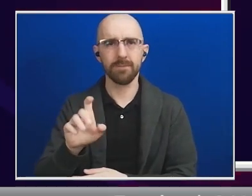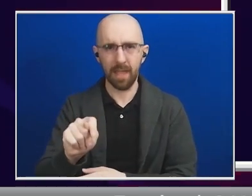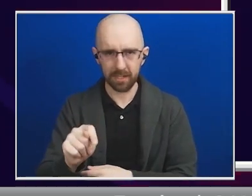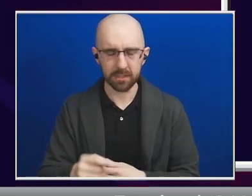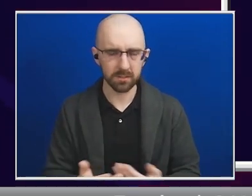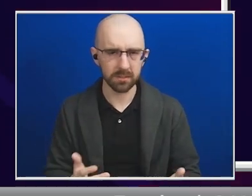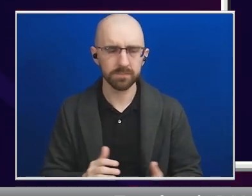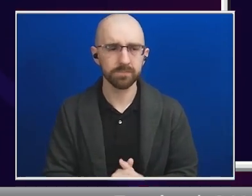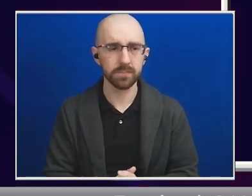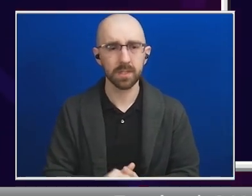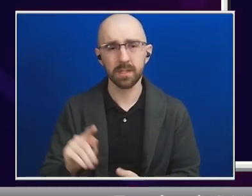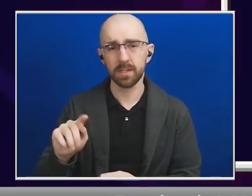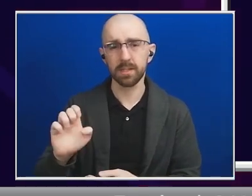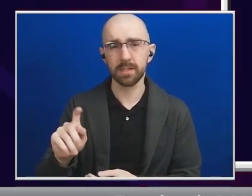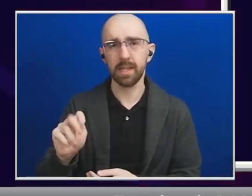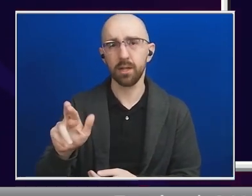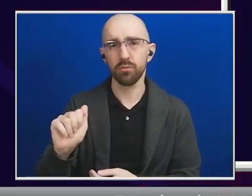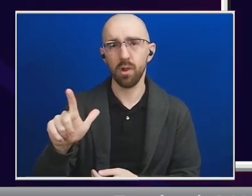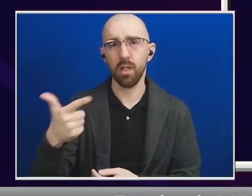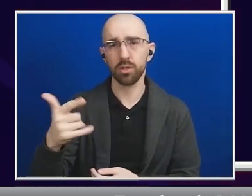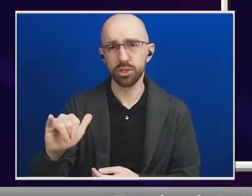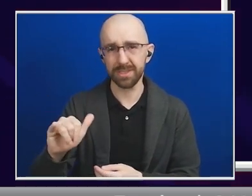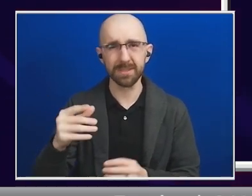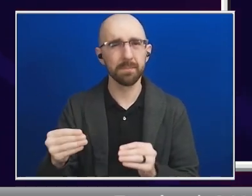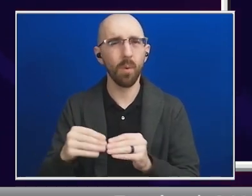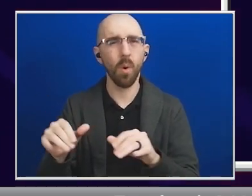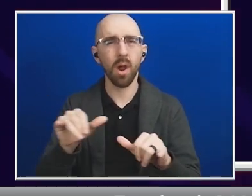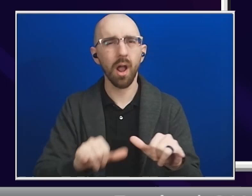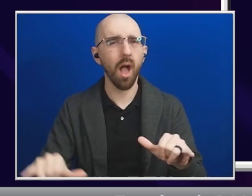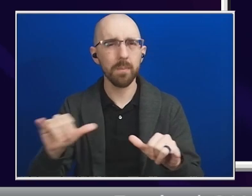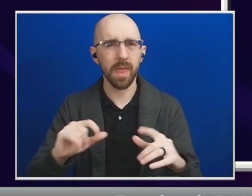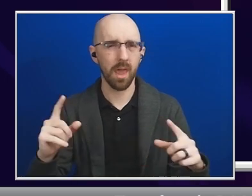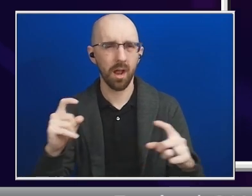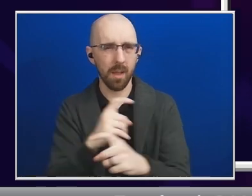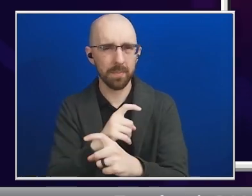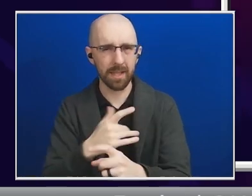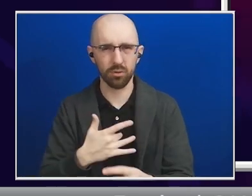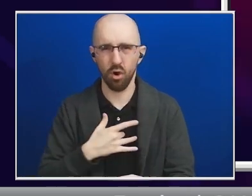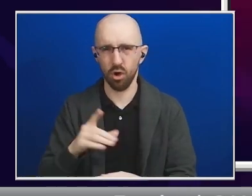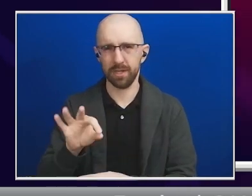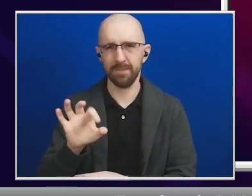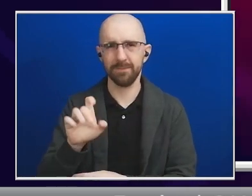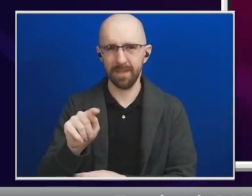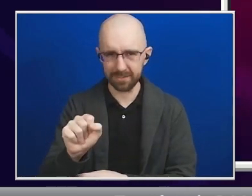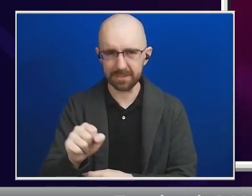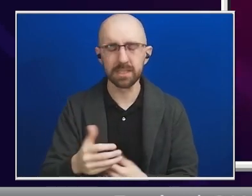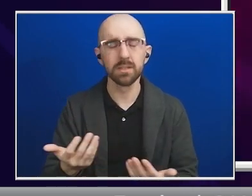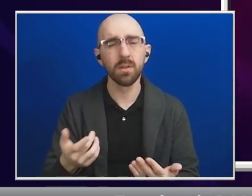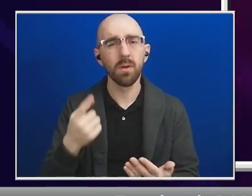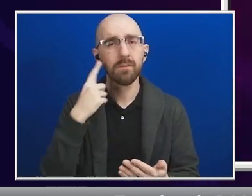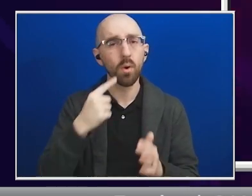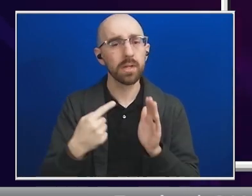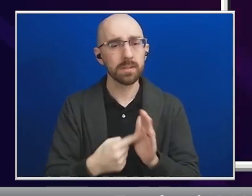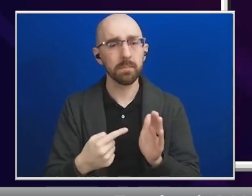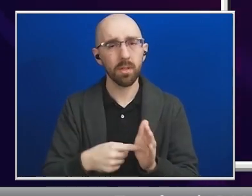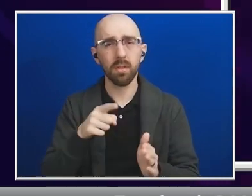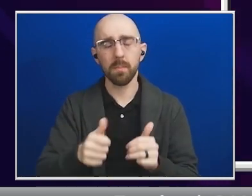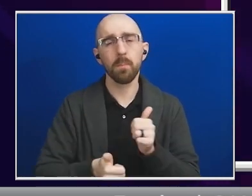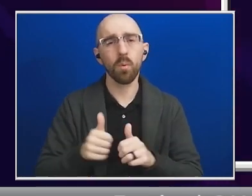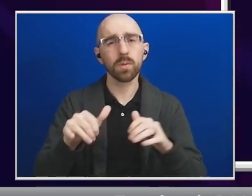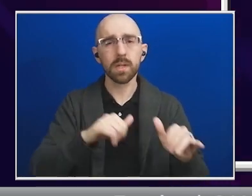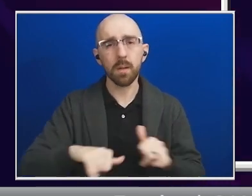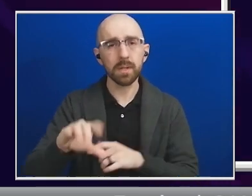Tetralogy, though, is one of the more common complex congenital heart defects. And so it, for example, is one of the most common diagnoses that I